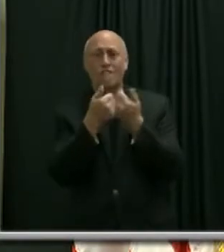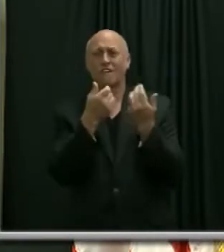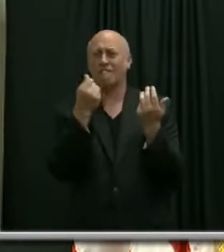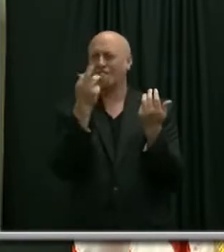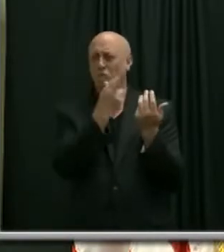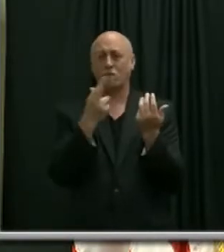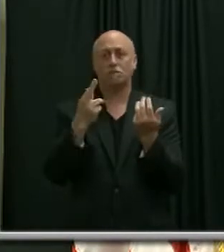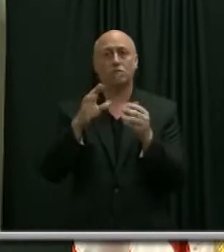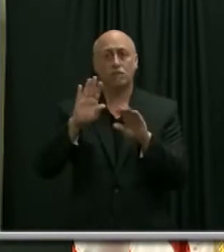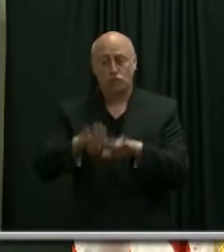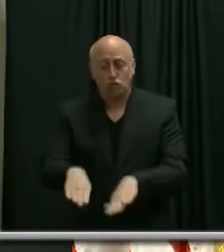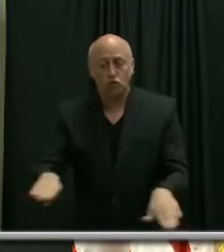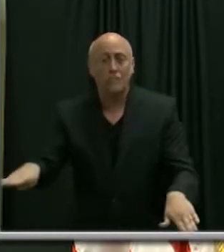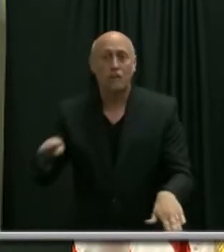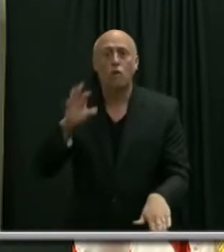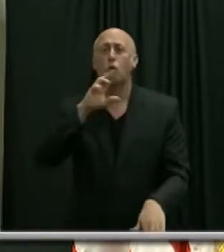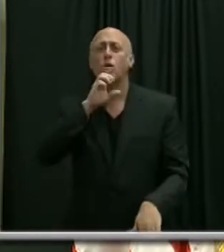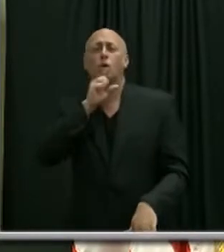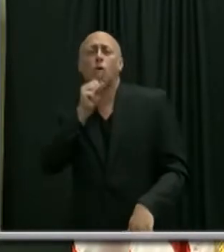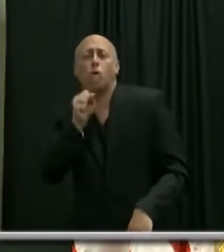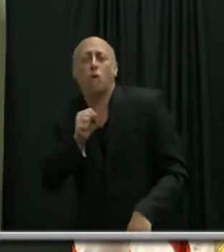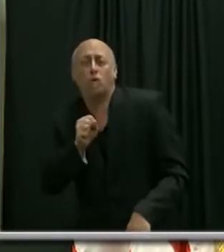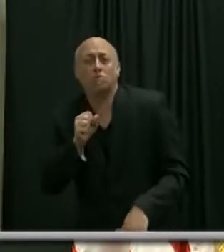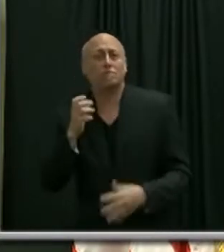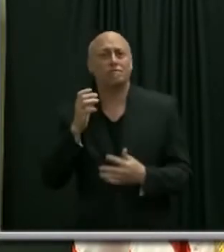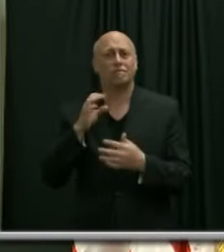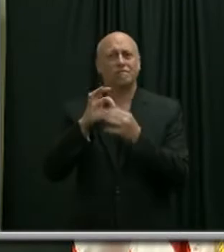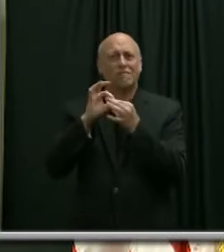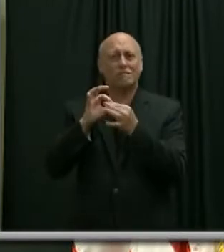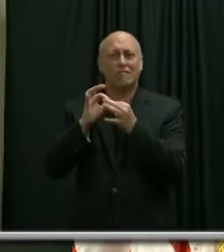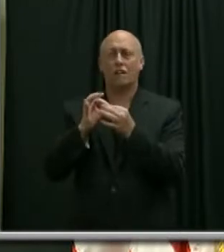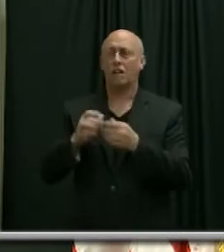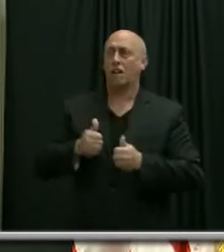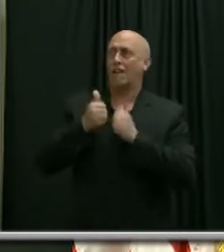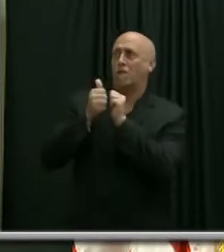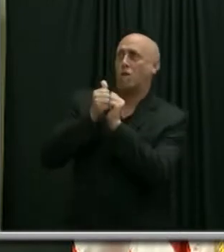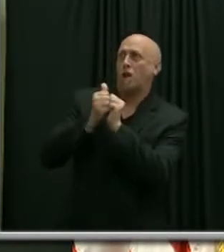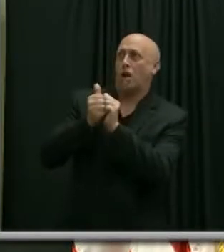community who live with an abusive spouse, intimate partner,